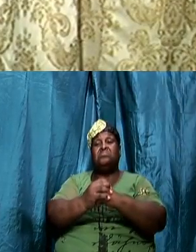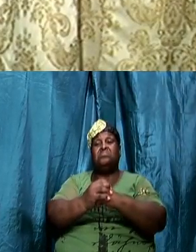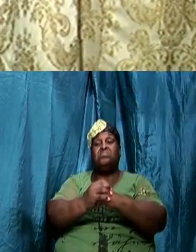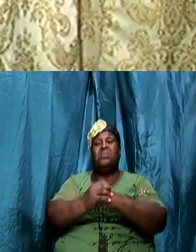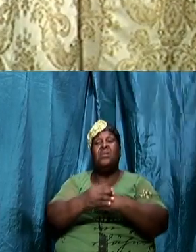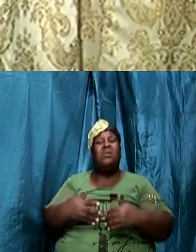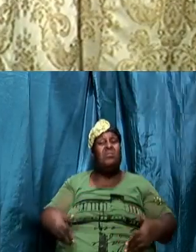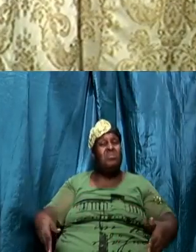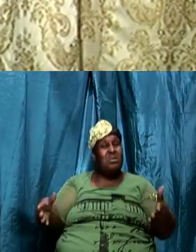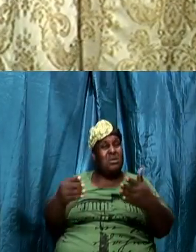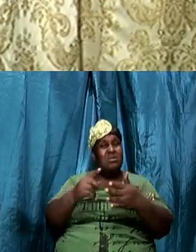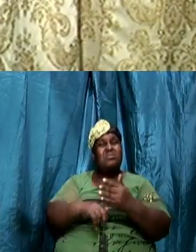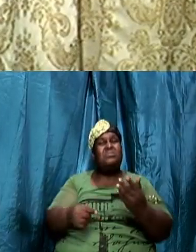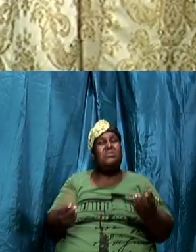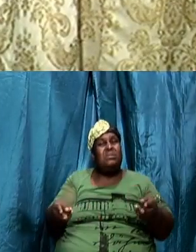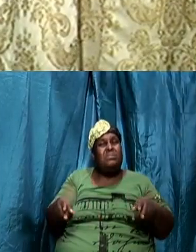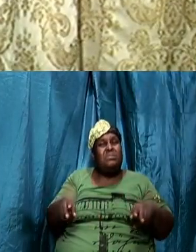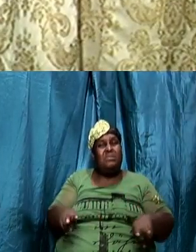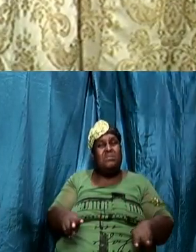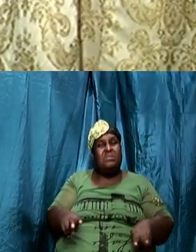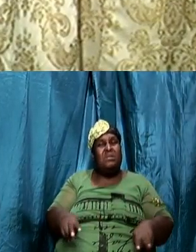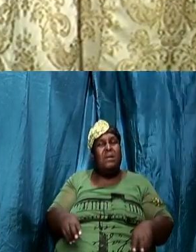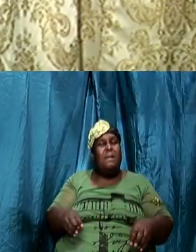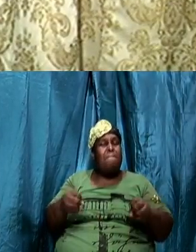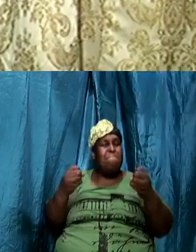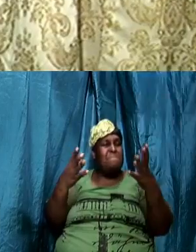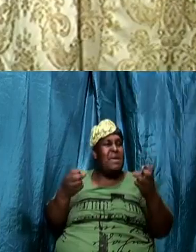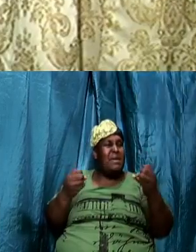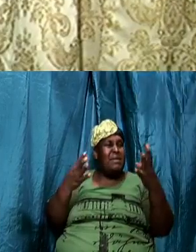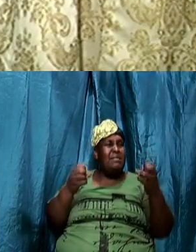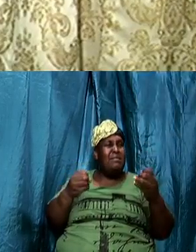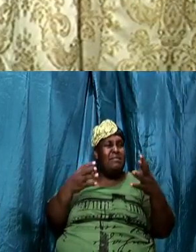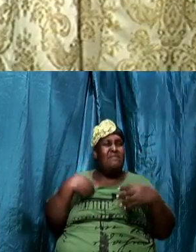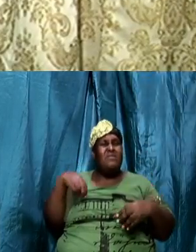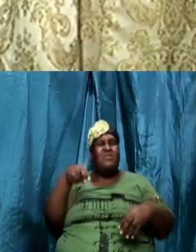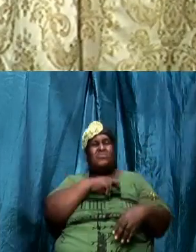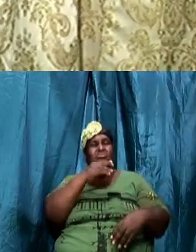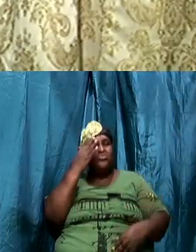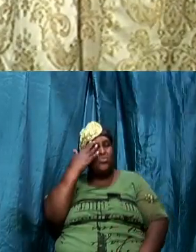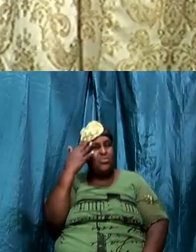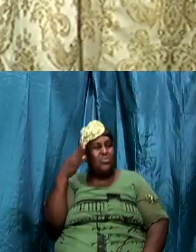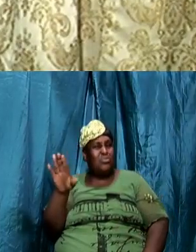But here's what happened that a lot of us are unaware of.